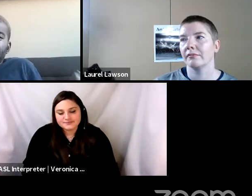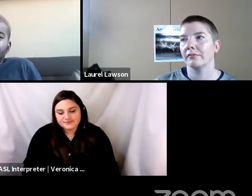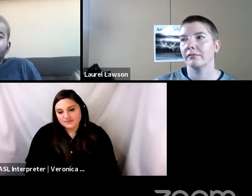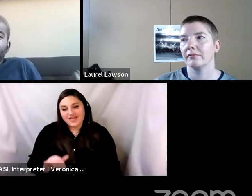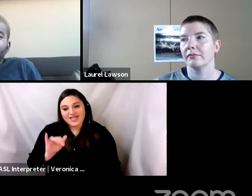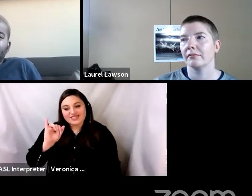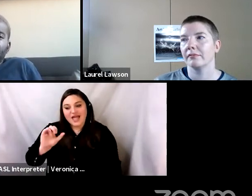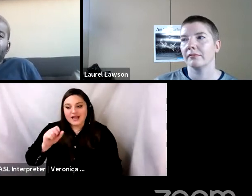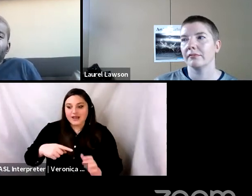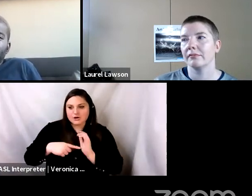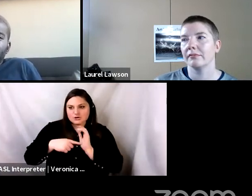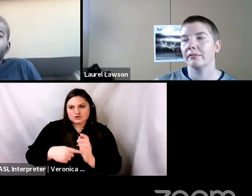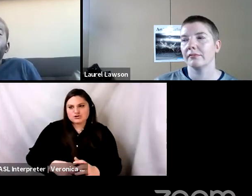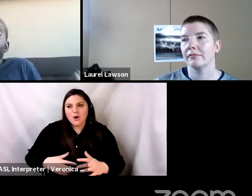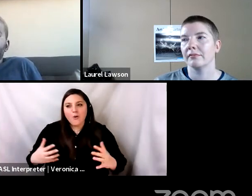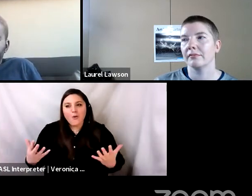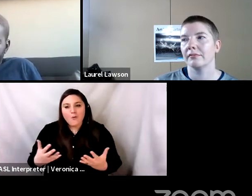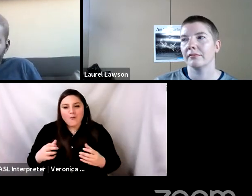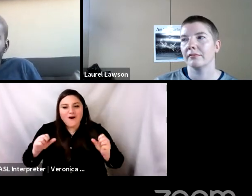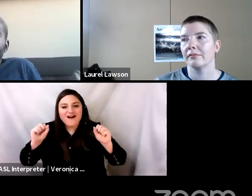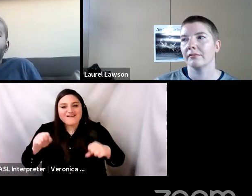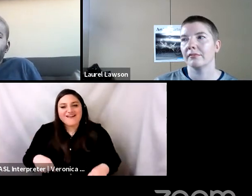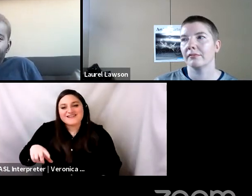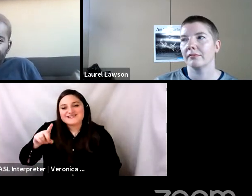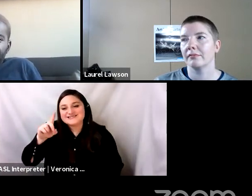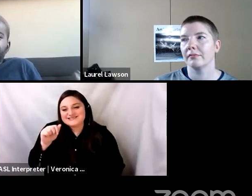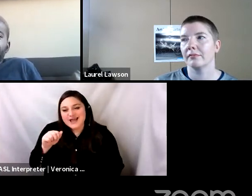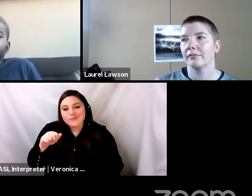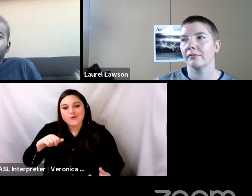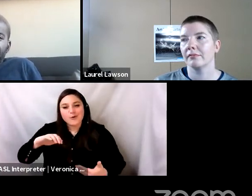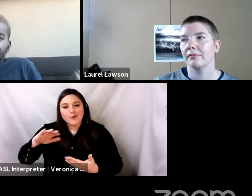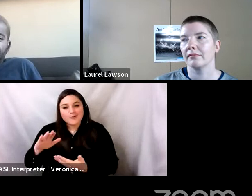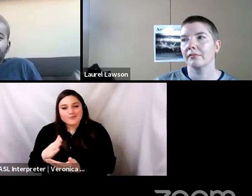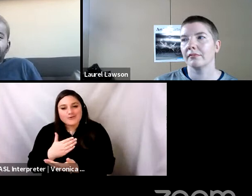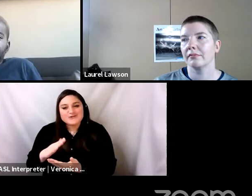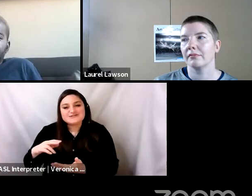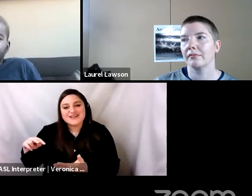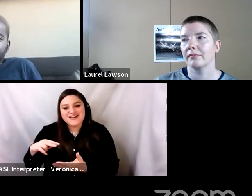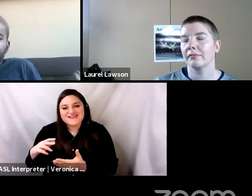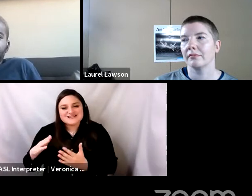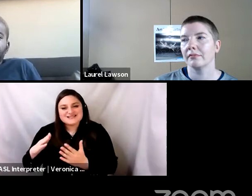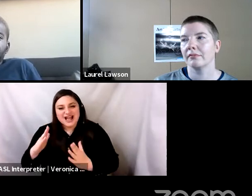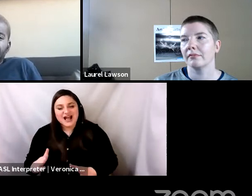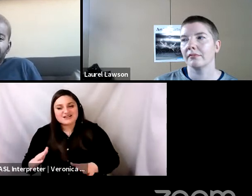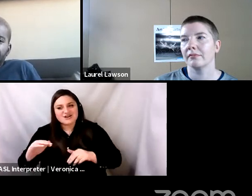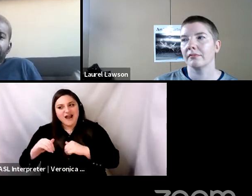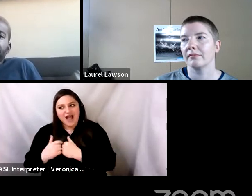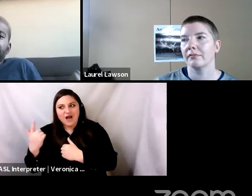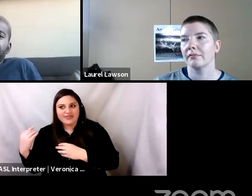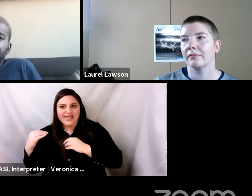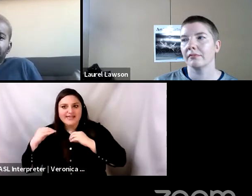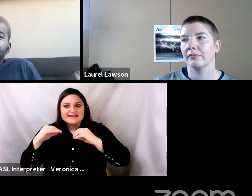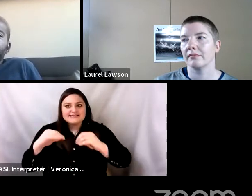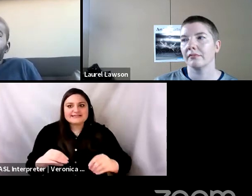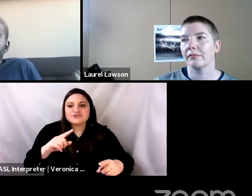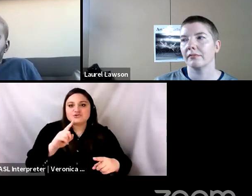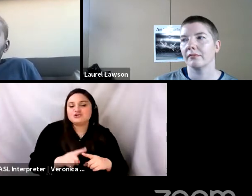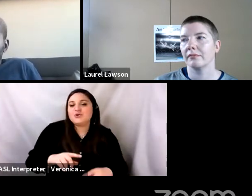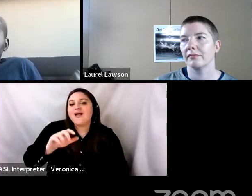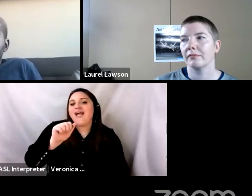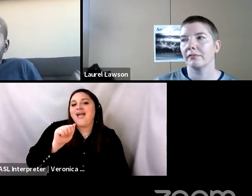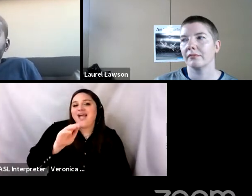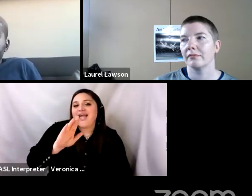like teach to all bodies. Though the space was specifically for disabled